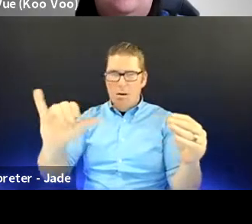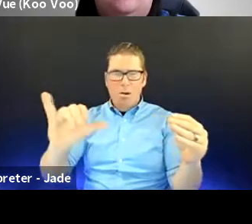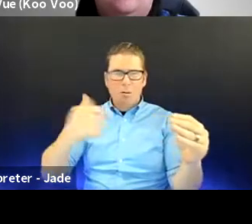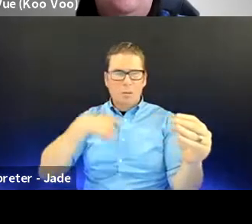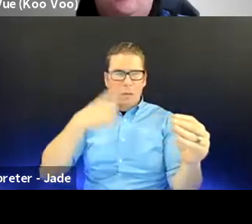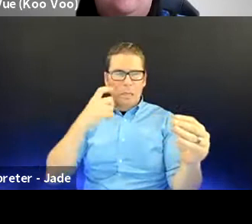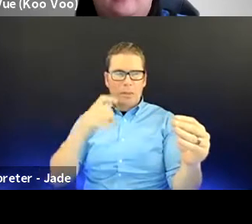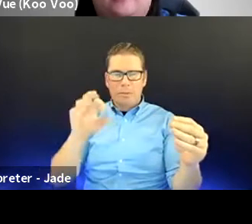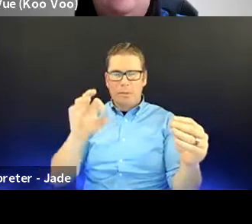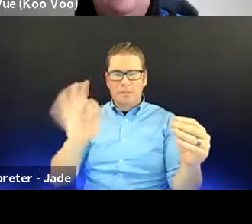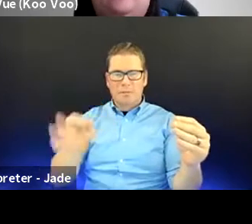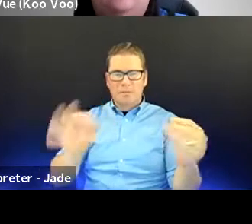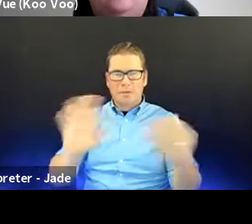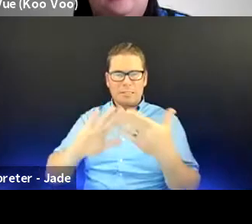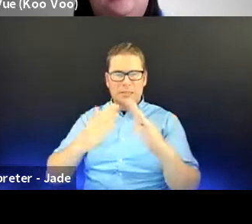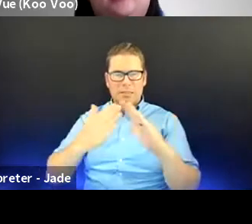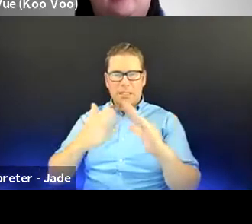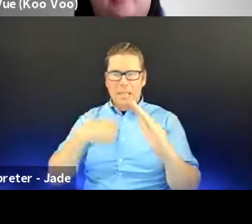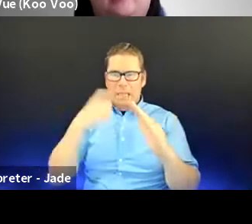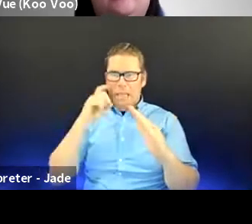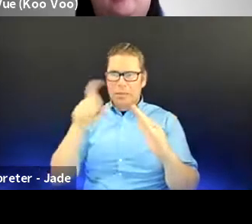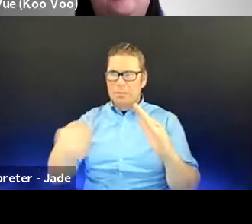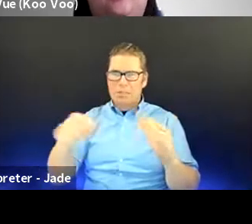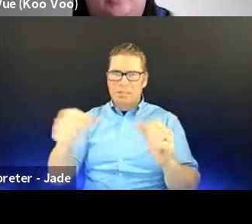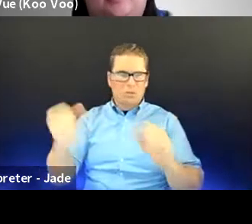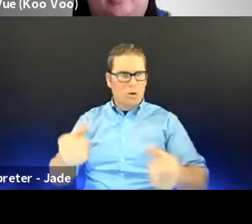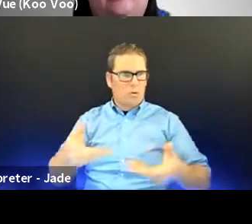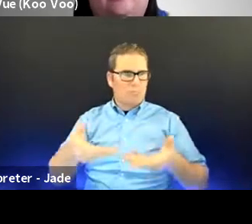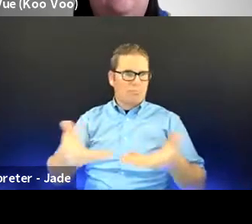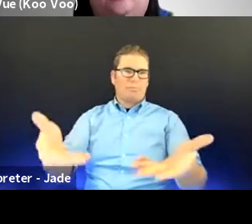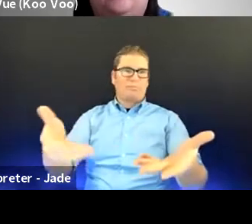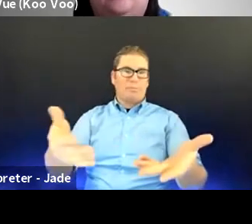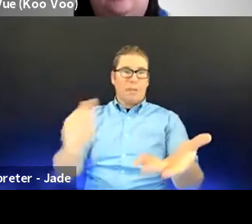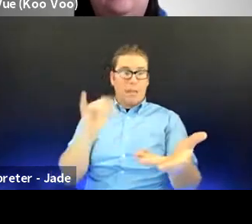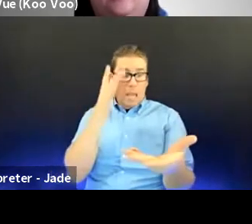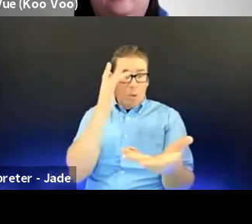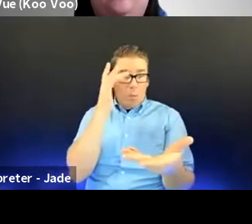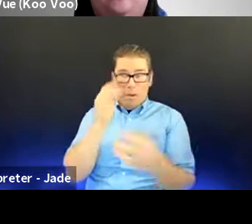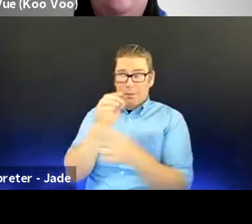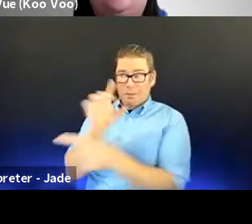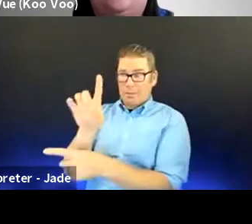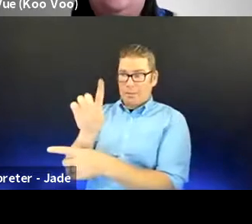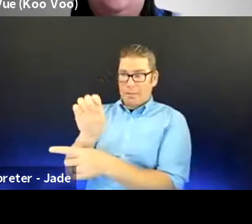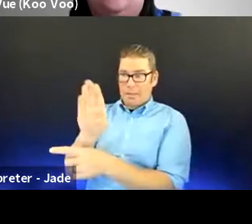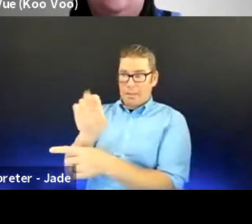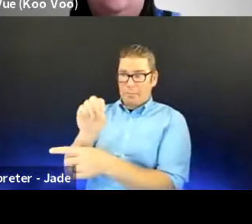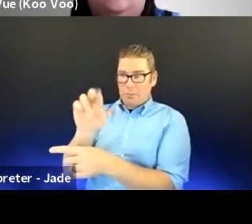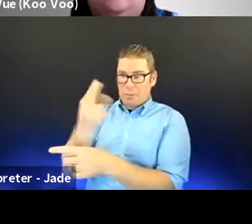City. A lot of that has to do with the foundation that, Deborah and Lee talked about, right?